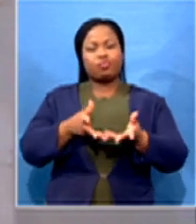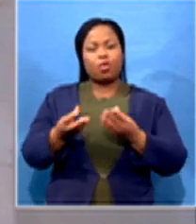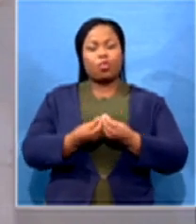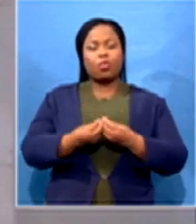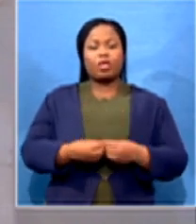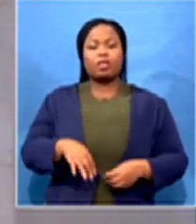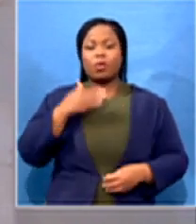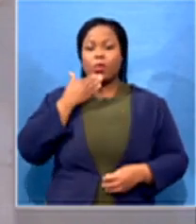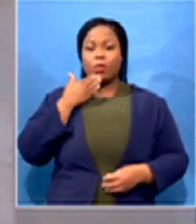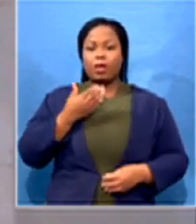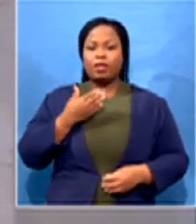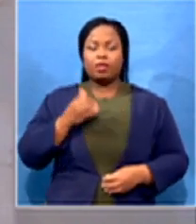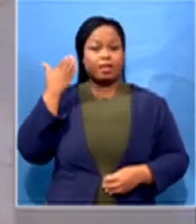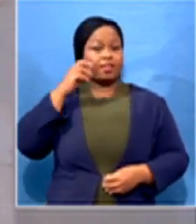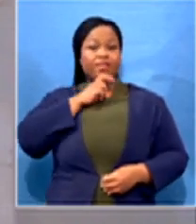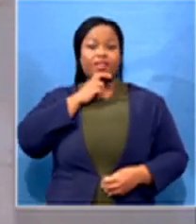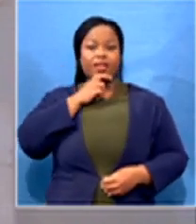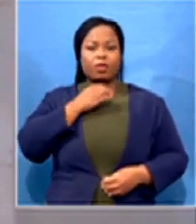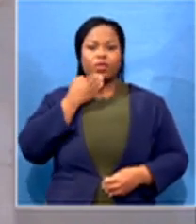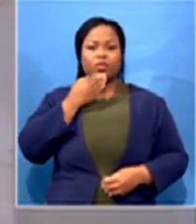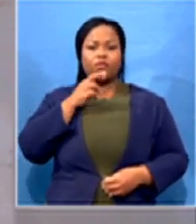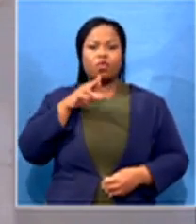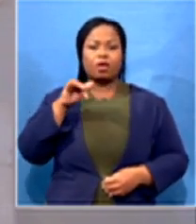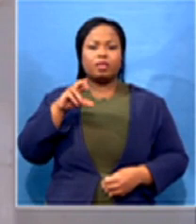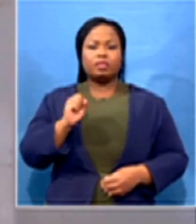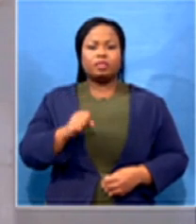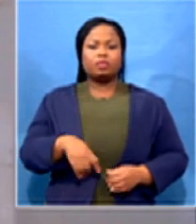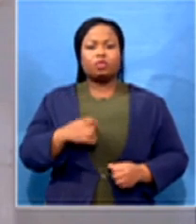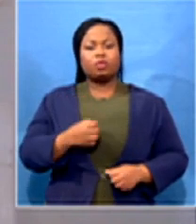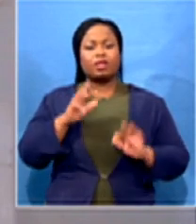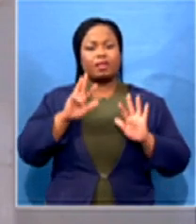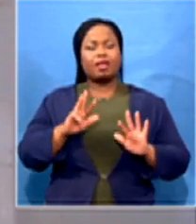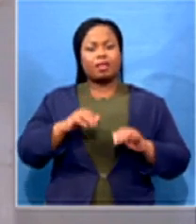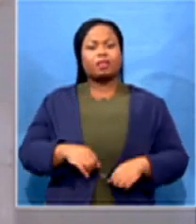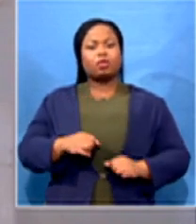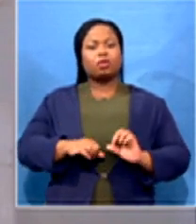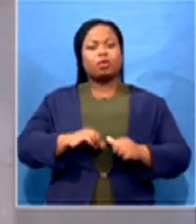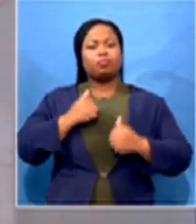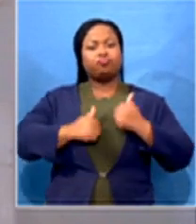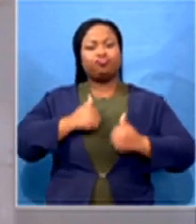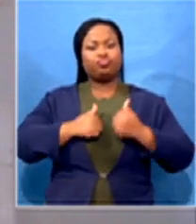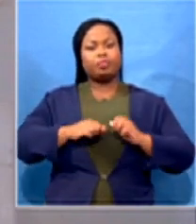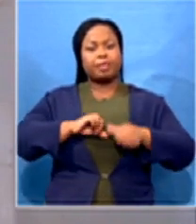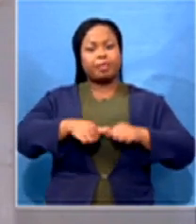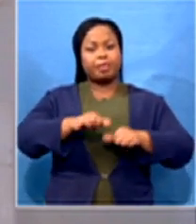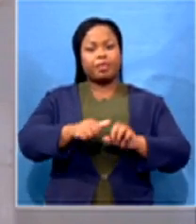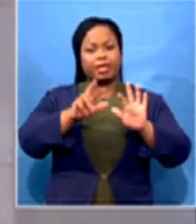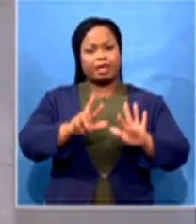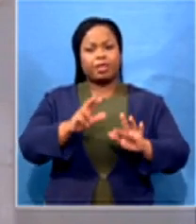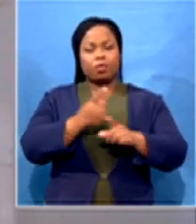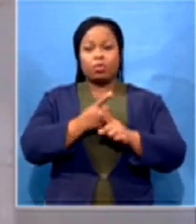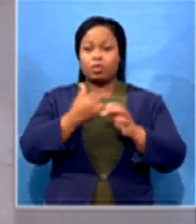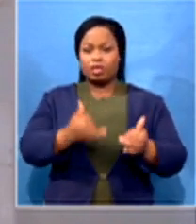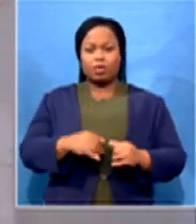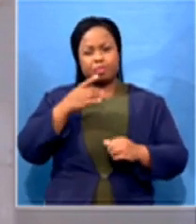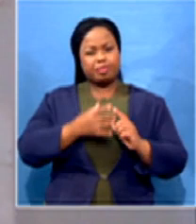had actually on Friday with Bruce Fordyce, winner of 9 Comrades Marathons, 8 of them consecutively. Bruce Fordyce is a legend in the